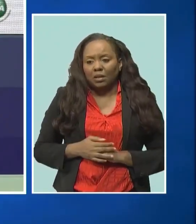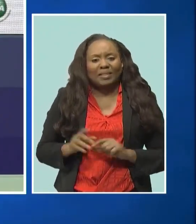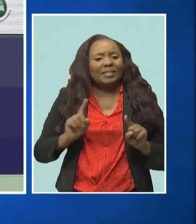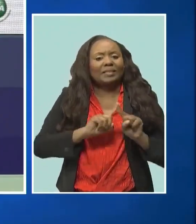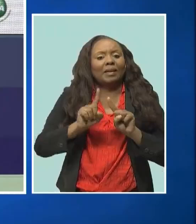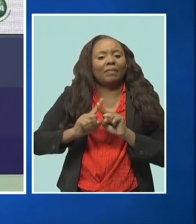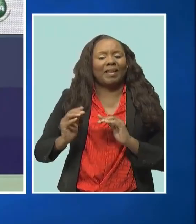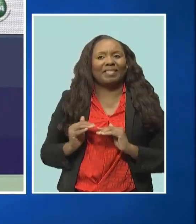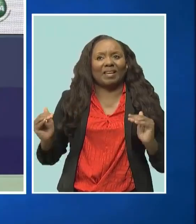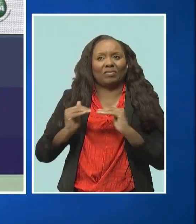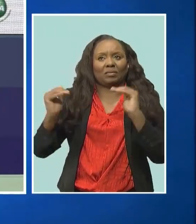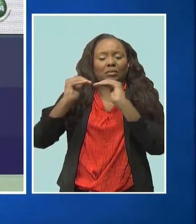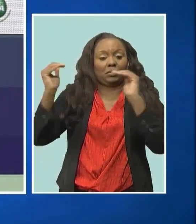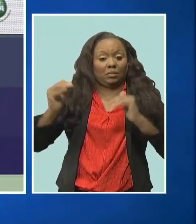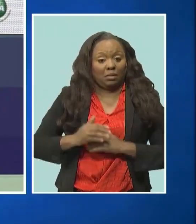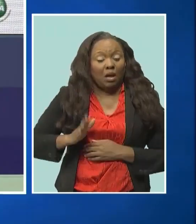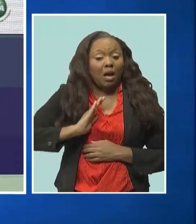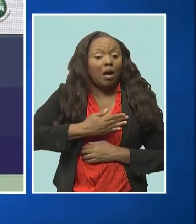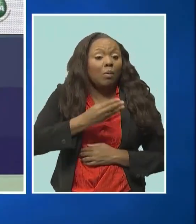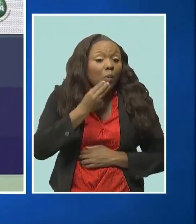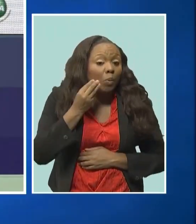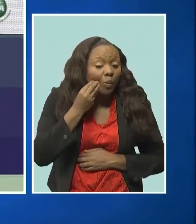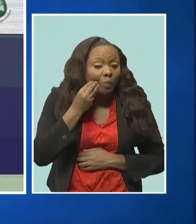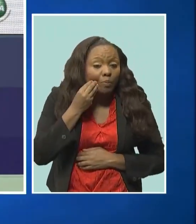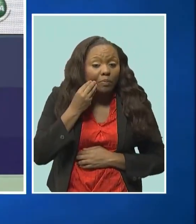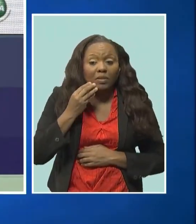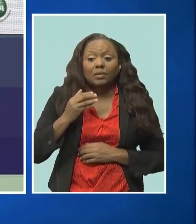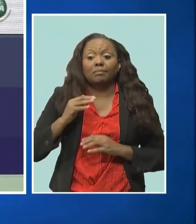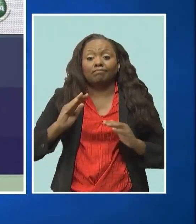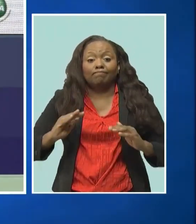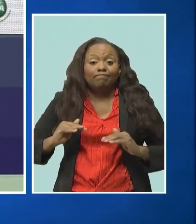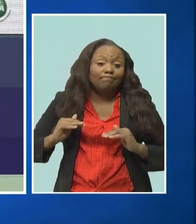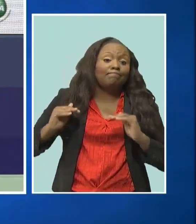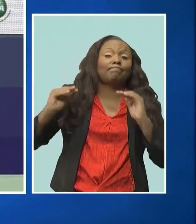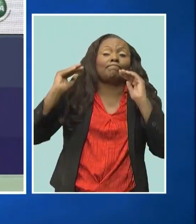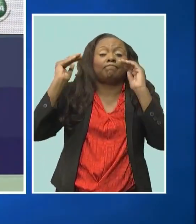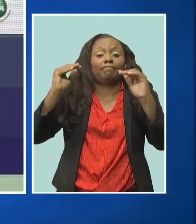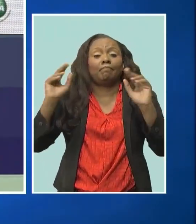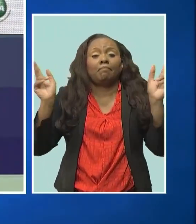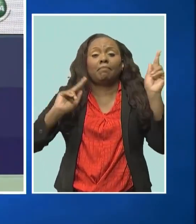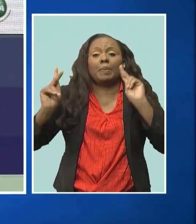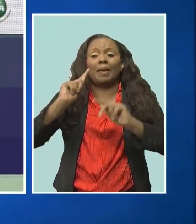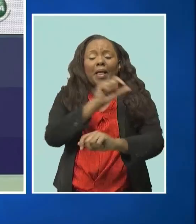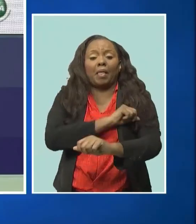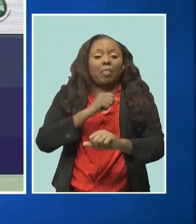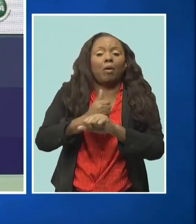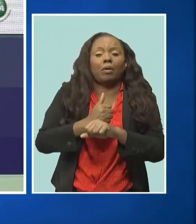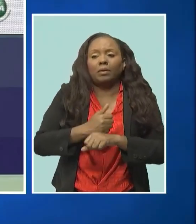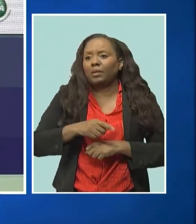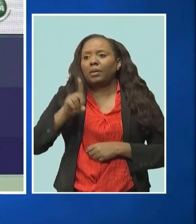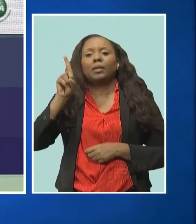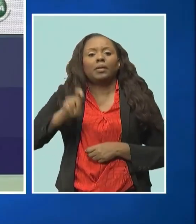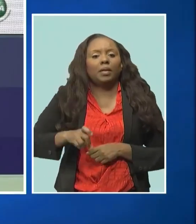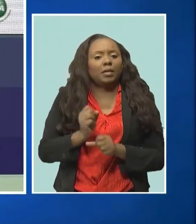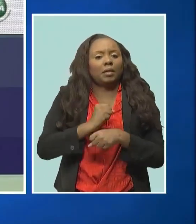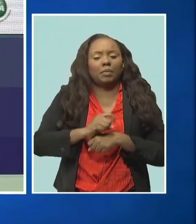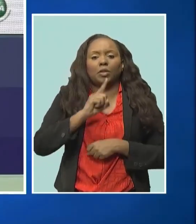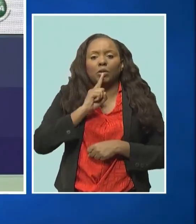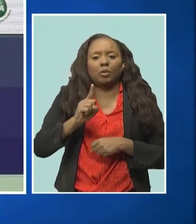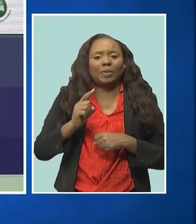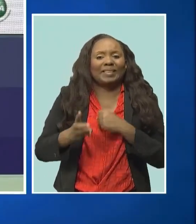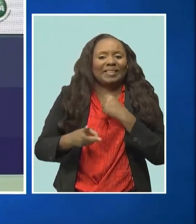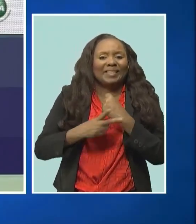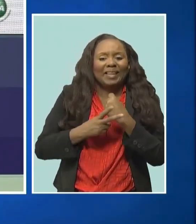of the households, where we need to encourage more of our people to be able to acquire water tanks and